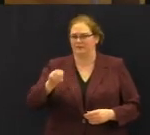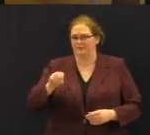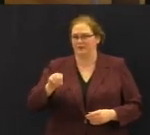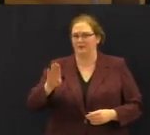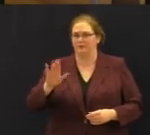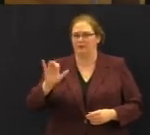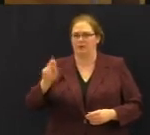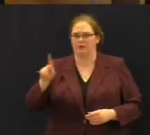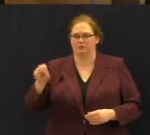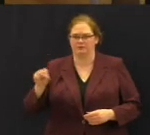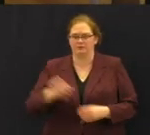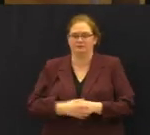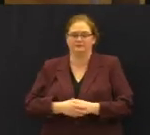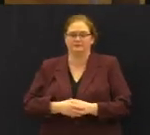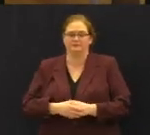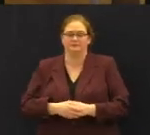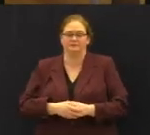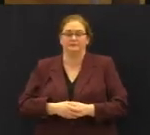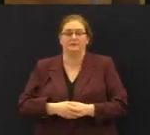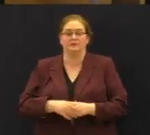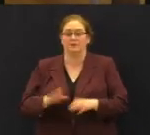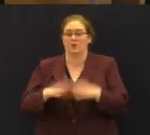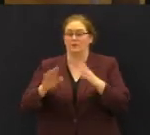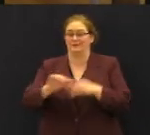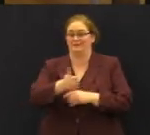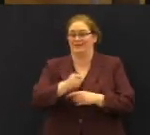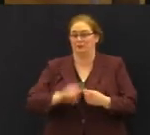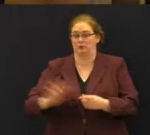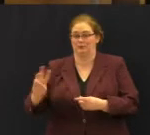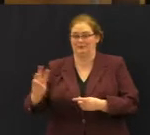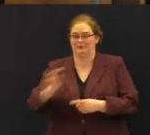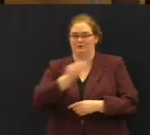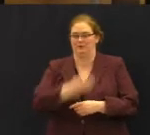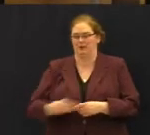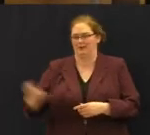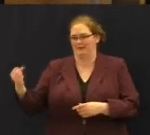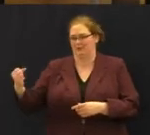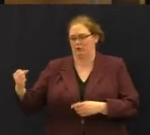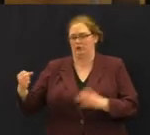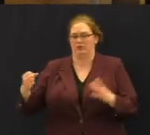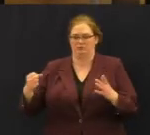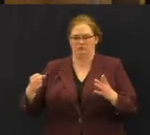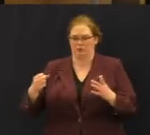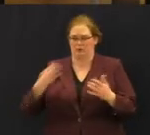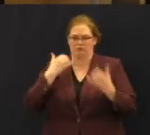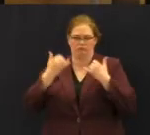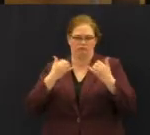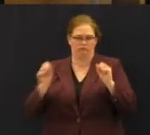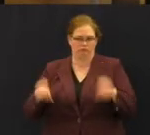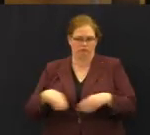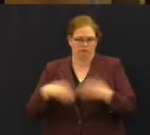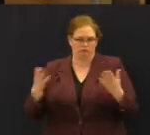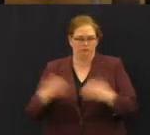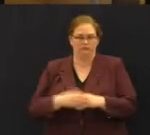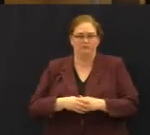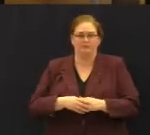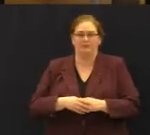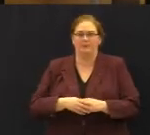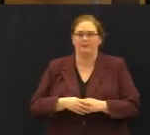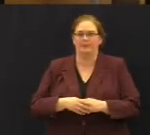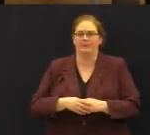888-50-BUCKS. And it is open from 10 a.m. to 6 p.m. Monday through Saturday. So the